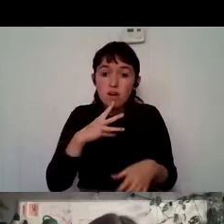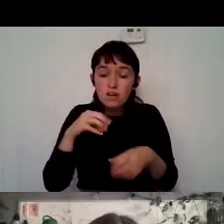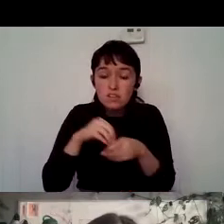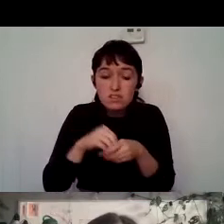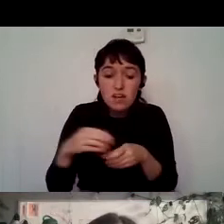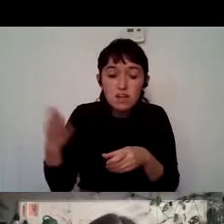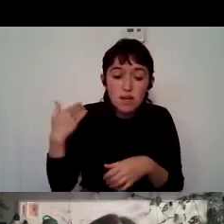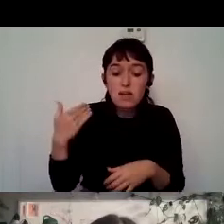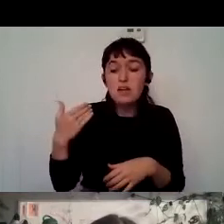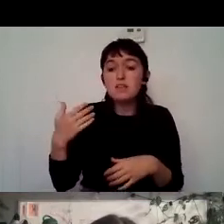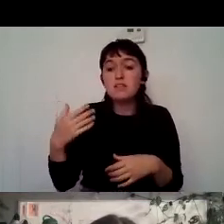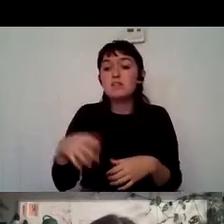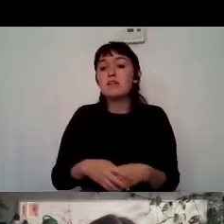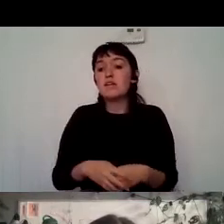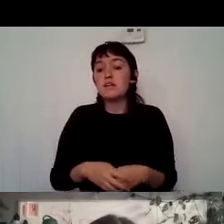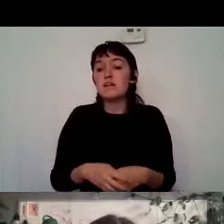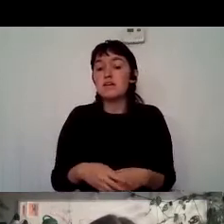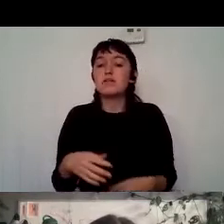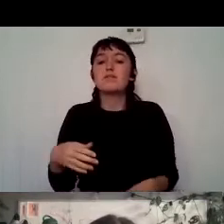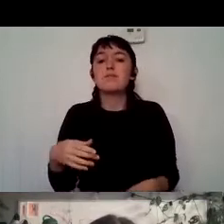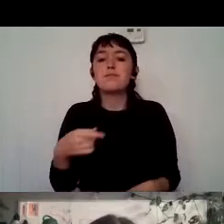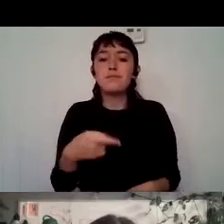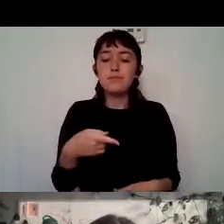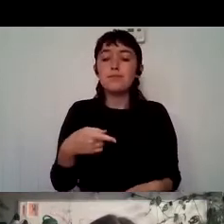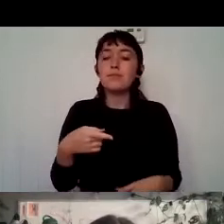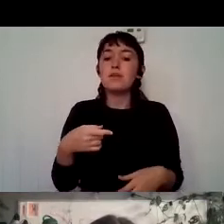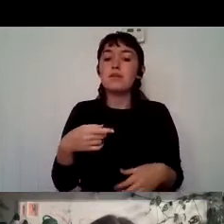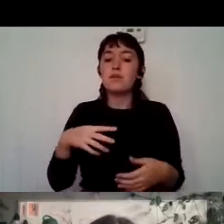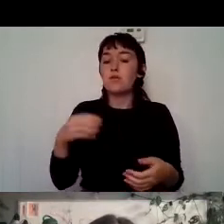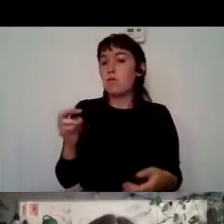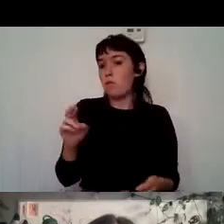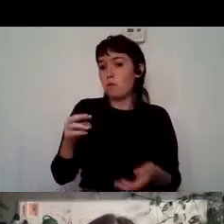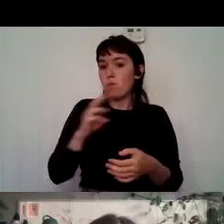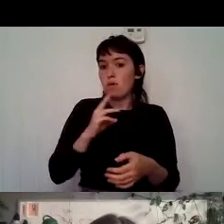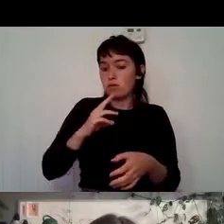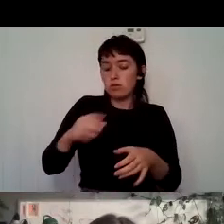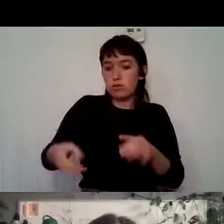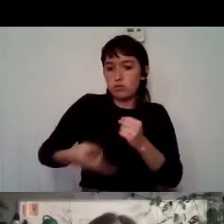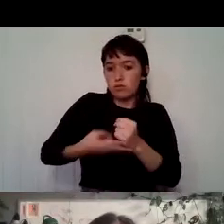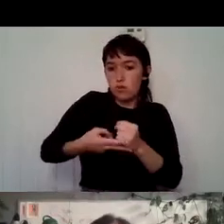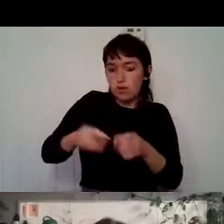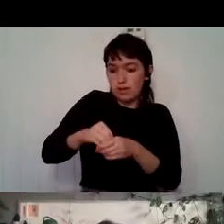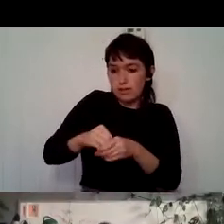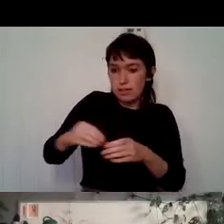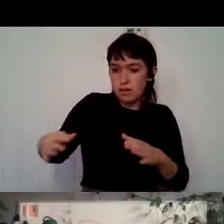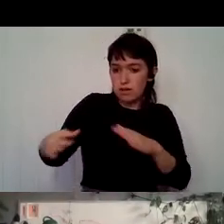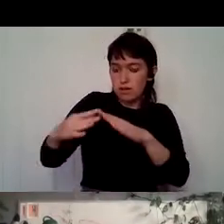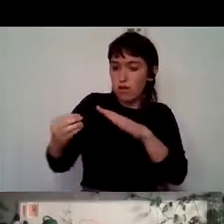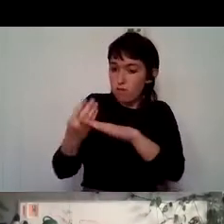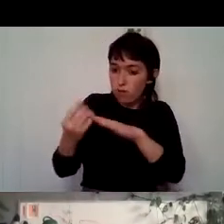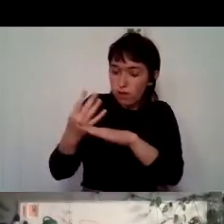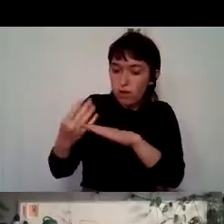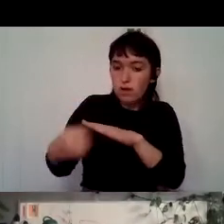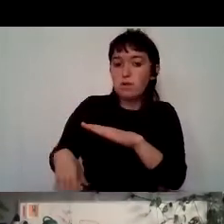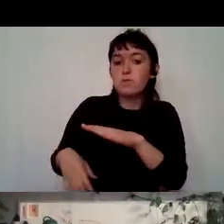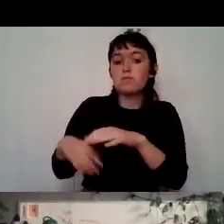system, which is how it's called when there's water stored in a volcano, this hydrothermal system might cause a different type